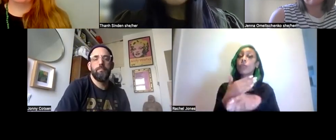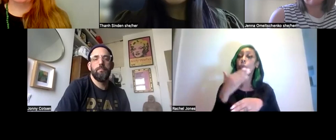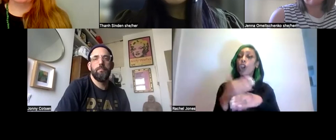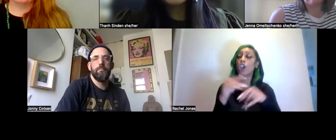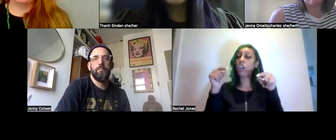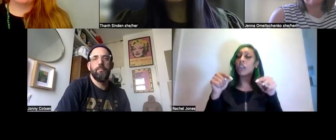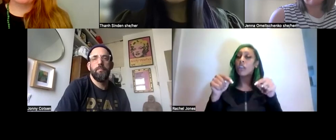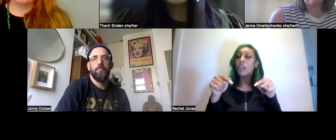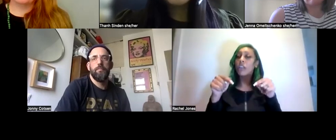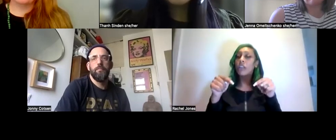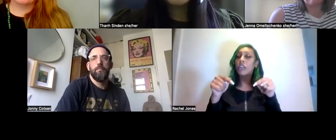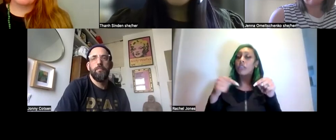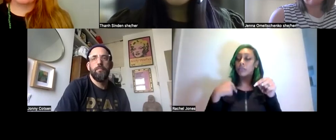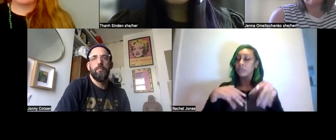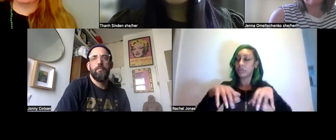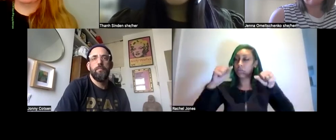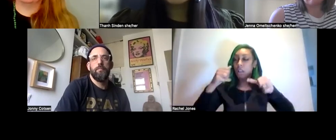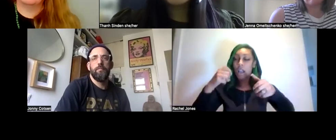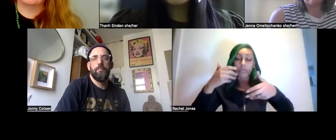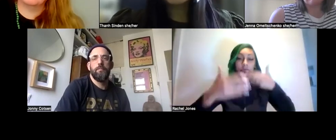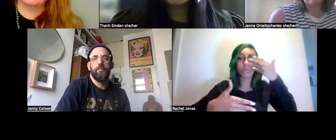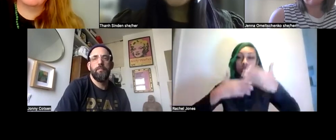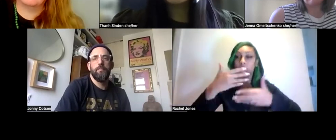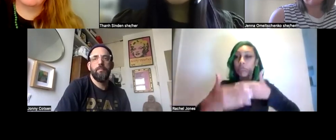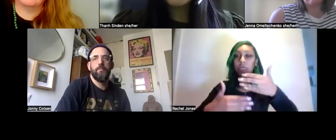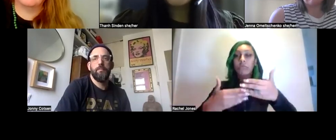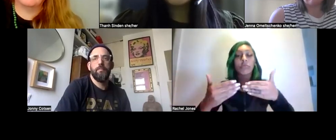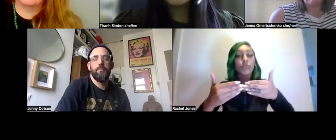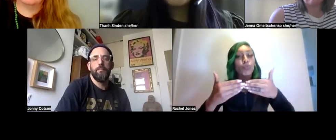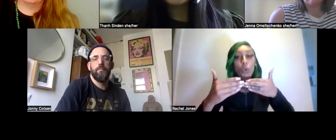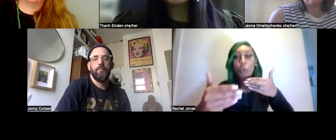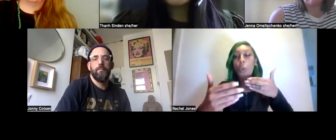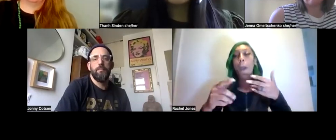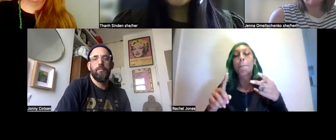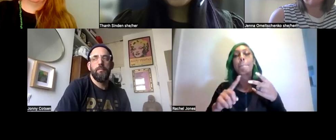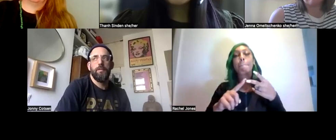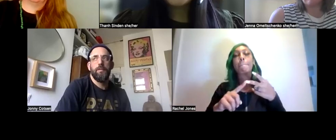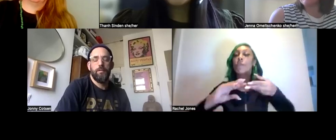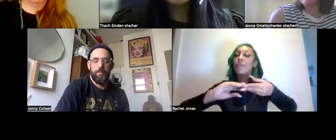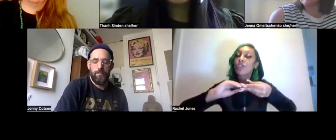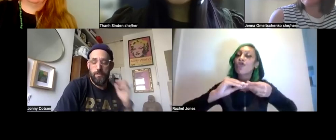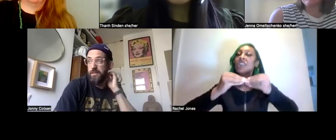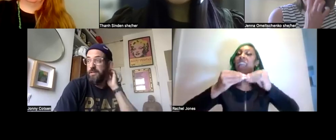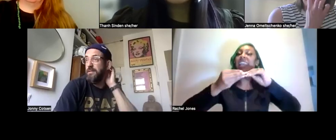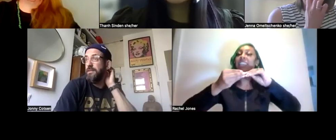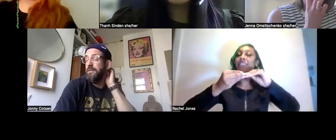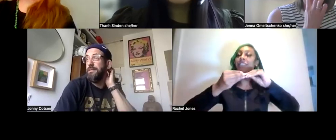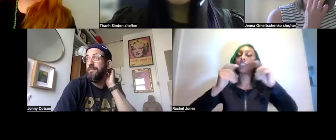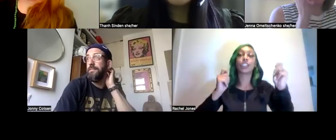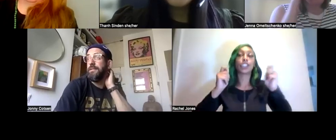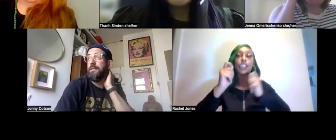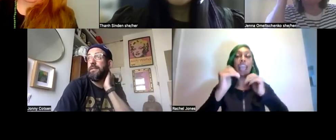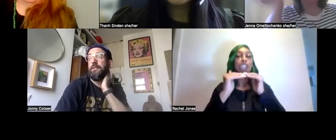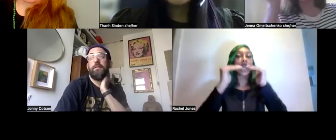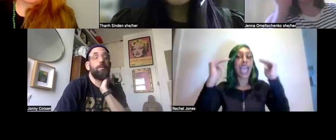have come to do, has been more and more about creating change and equitable conditions and